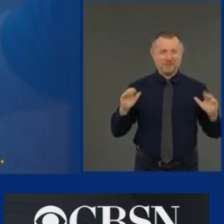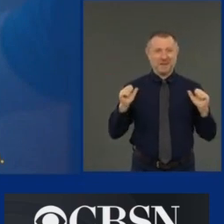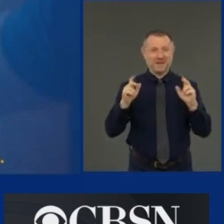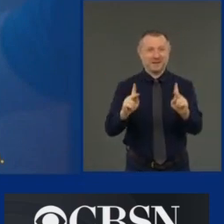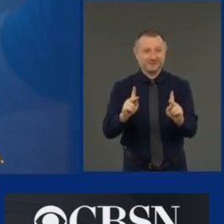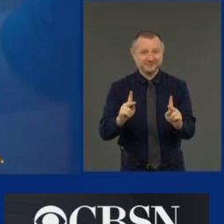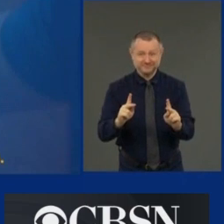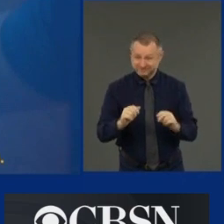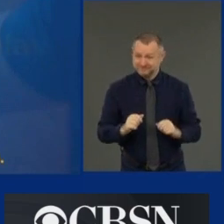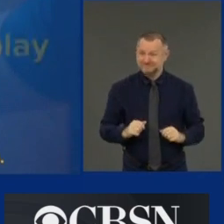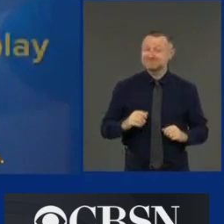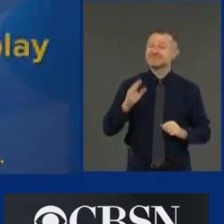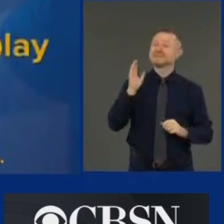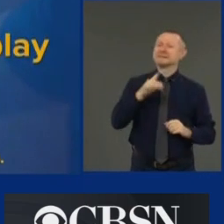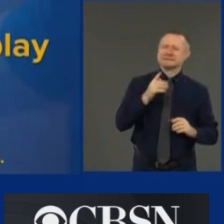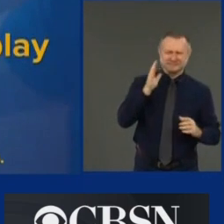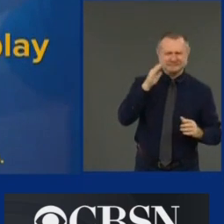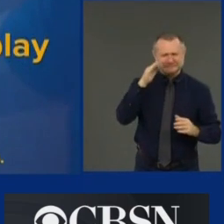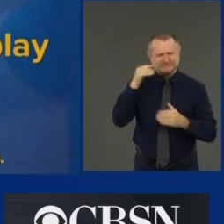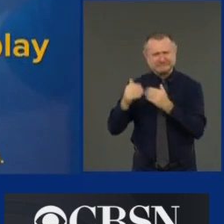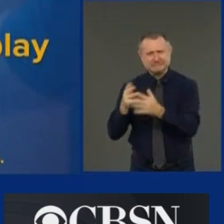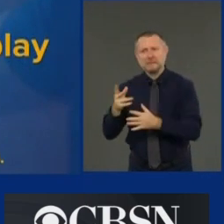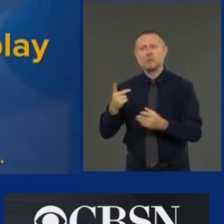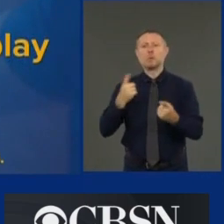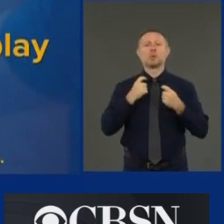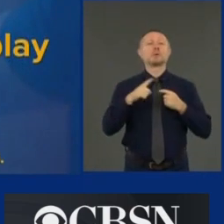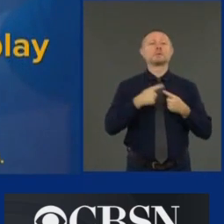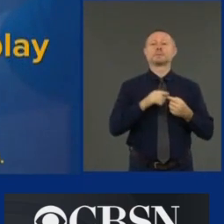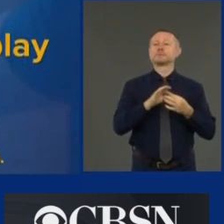and working through that issue. Question of youth sports has come up.